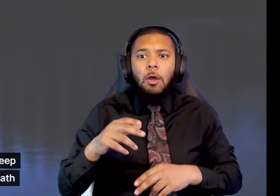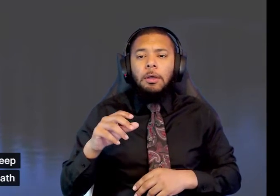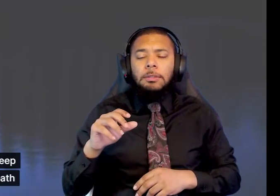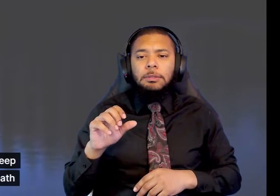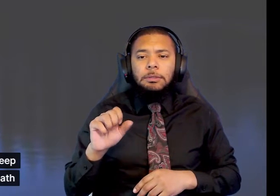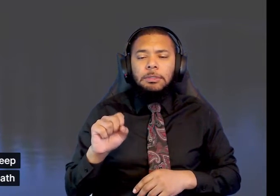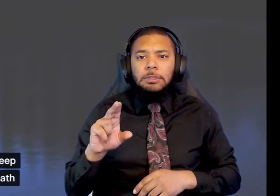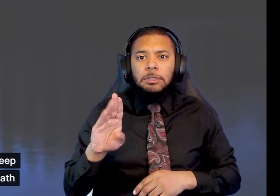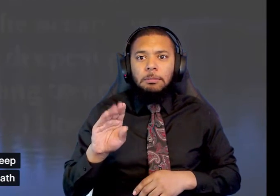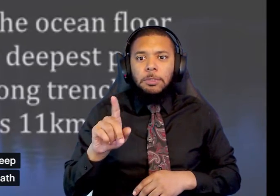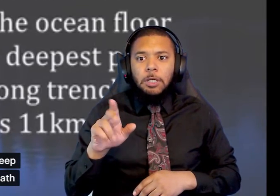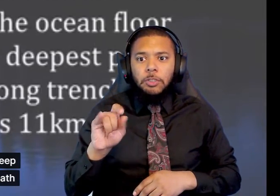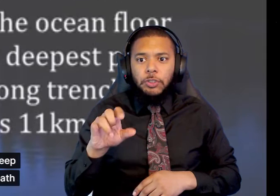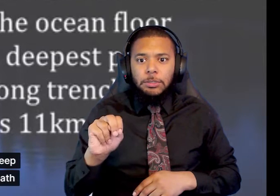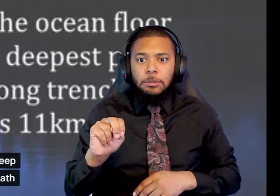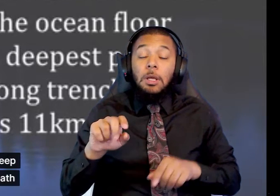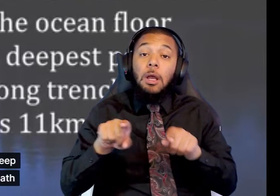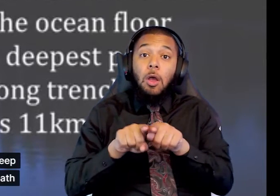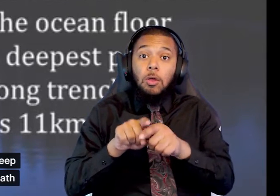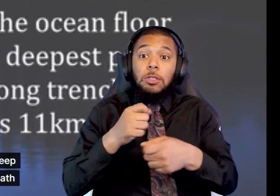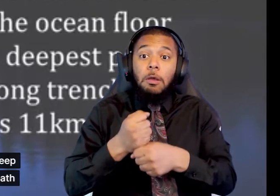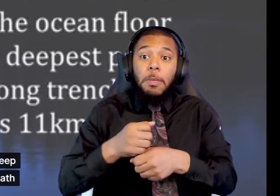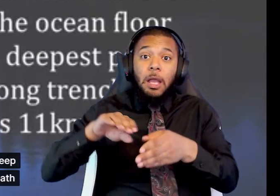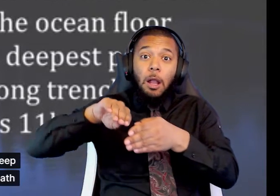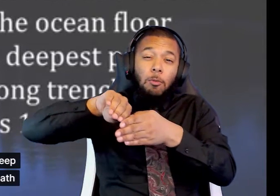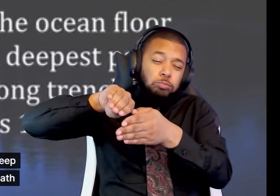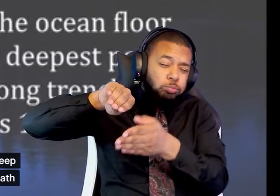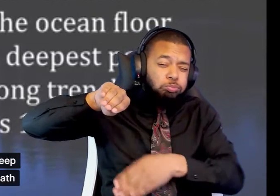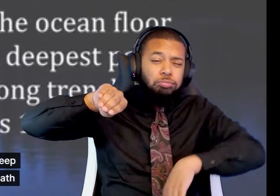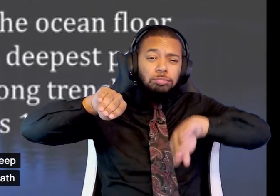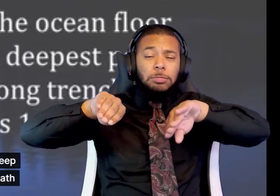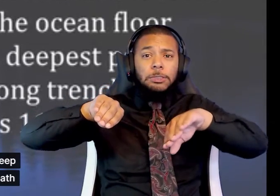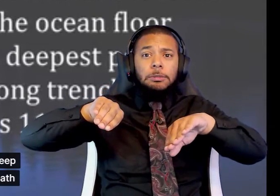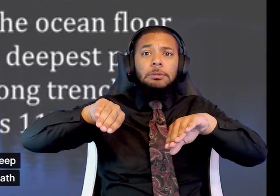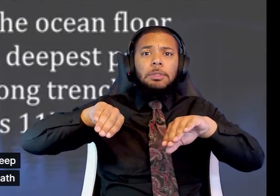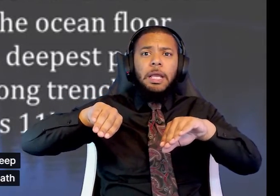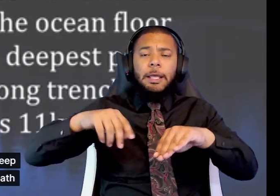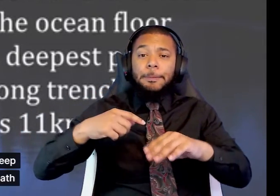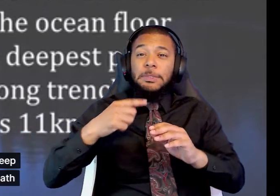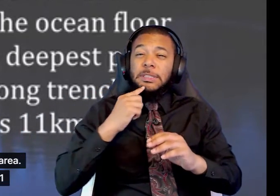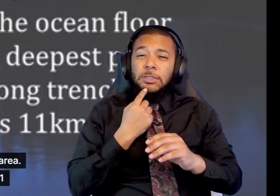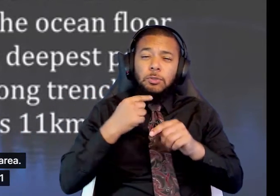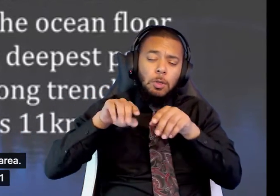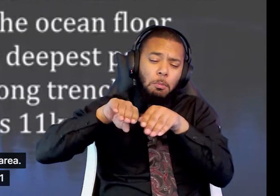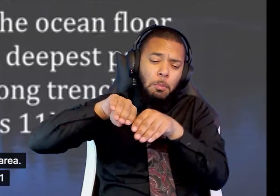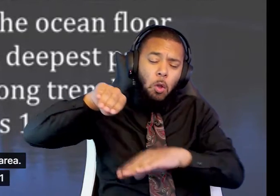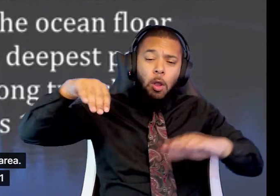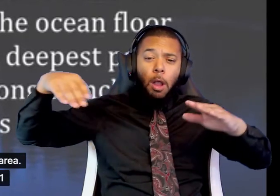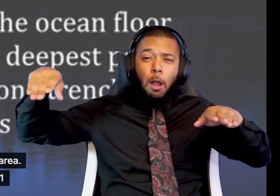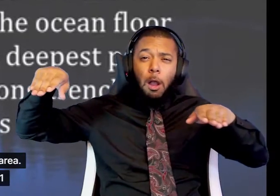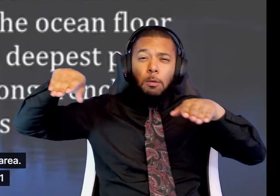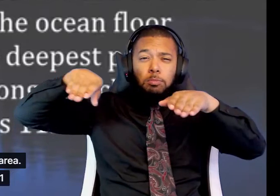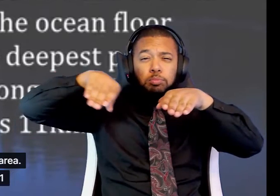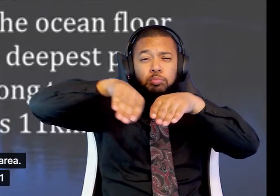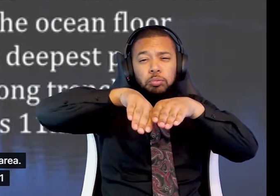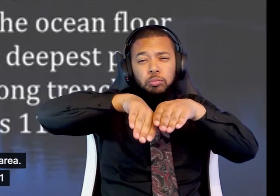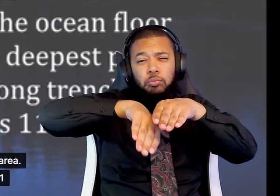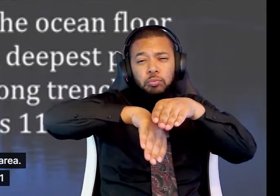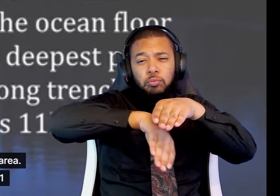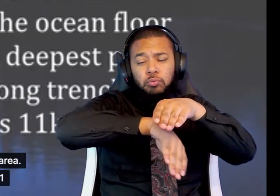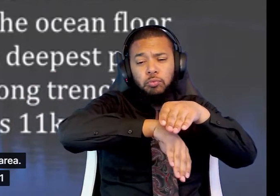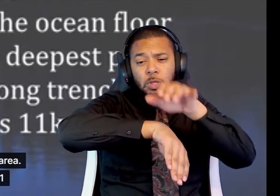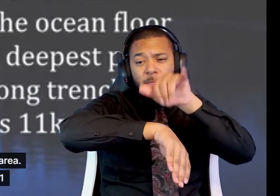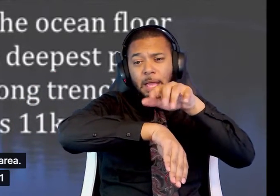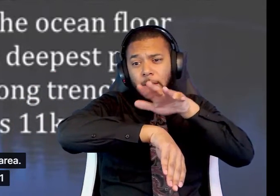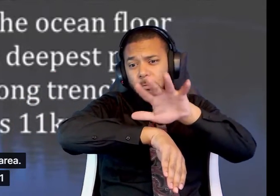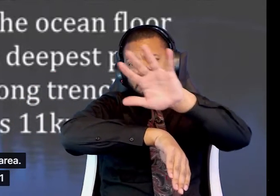the Marianas Trench, these are very deep areas where one plate slides beneath another plate, creating a very deep area. The